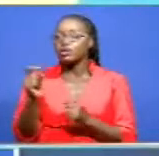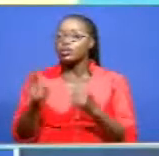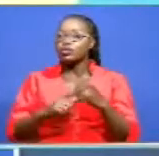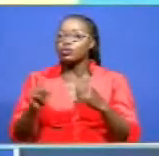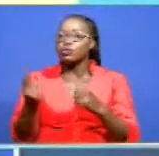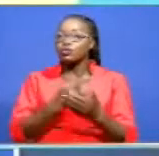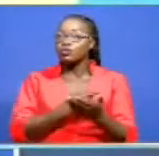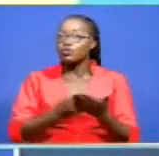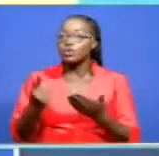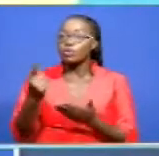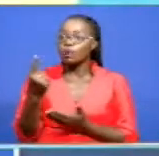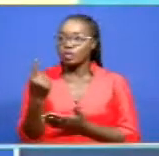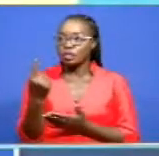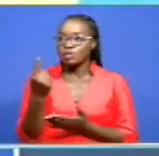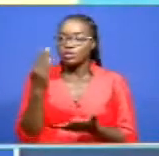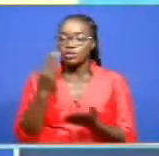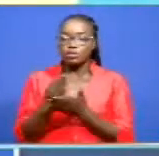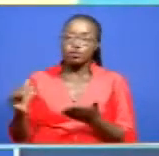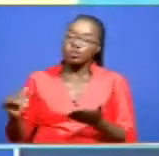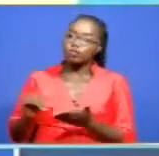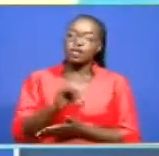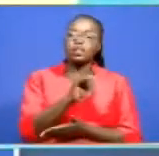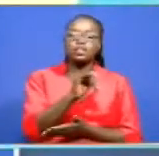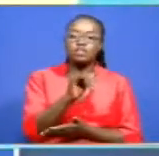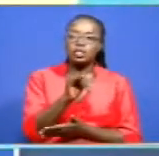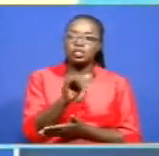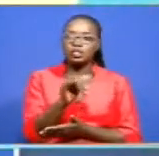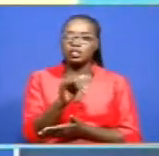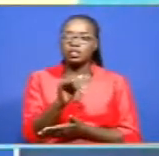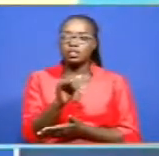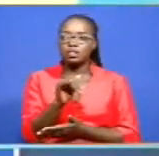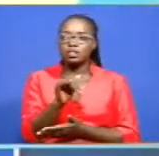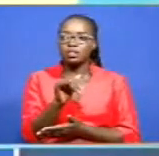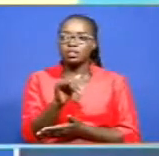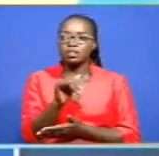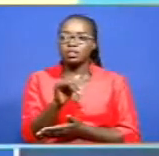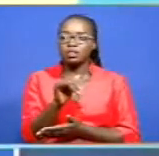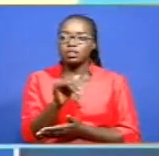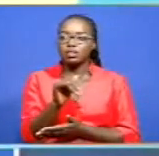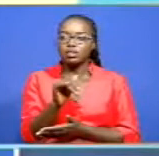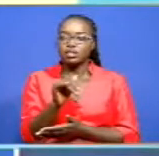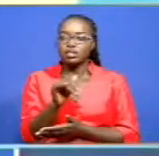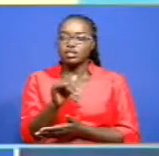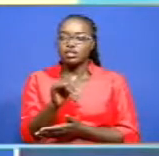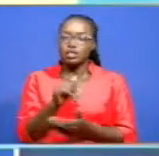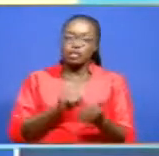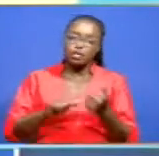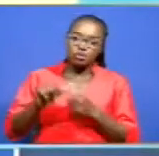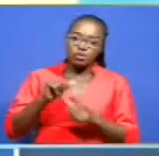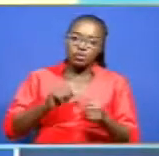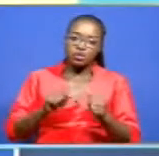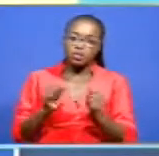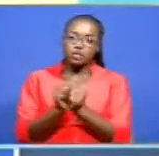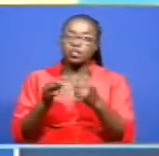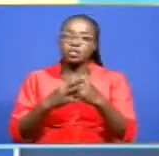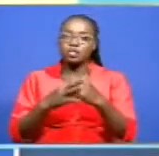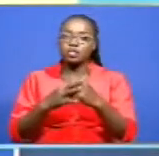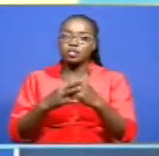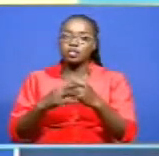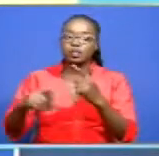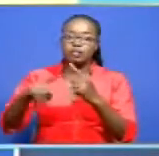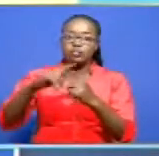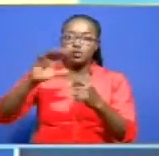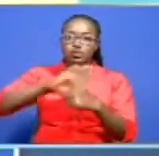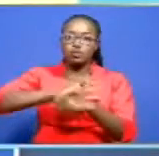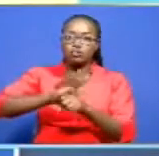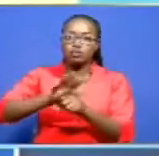had stopped the flights. We had about 18 positive cases